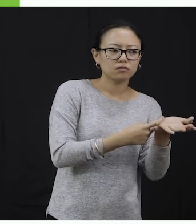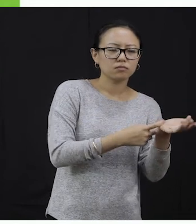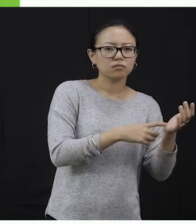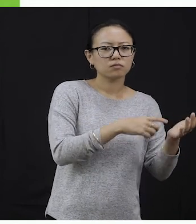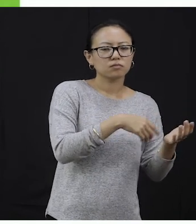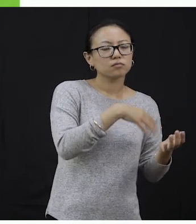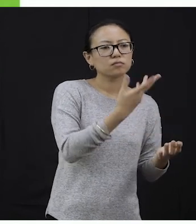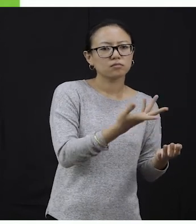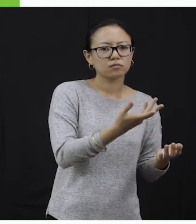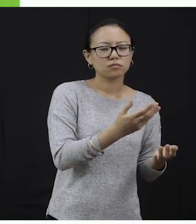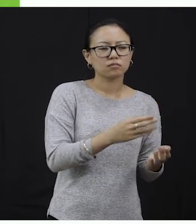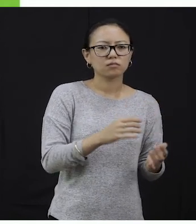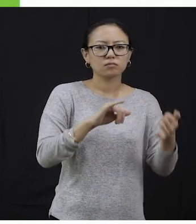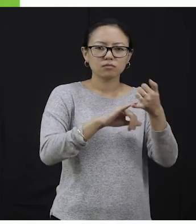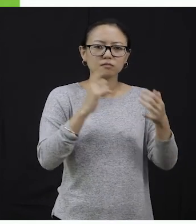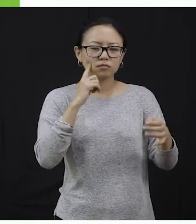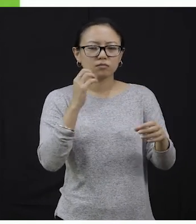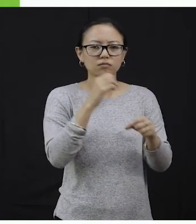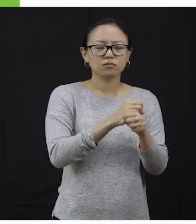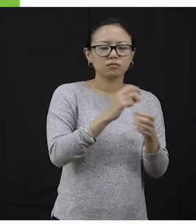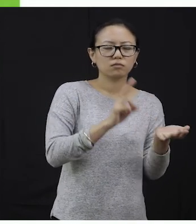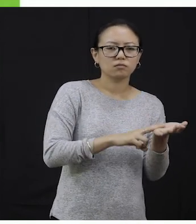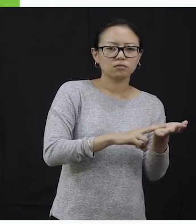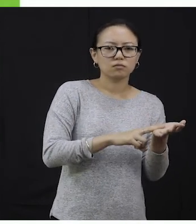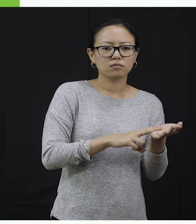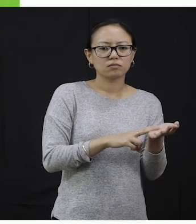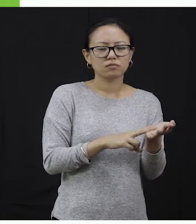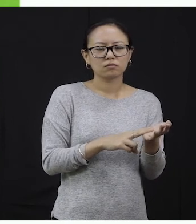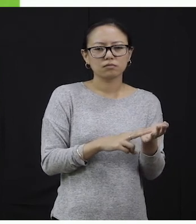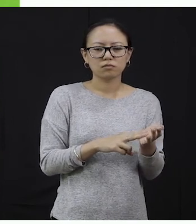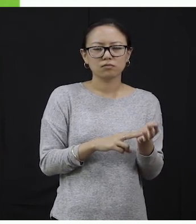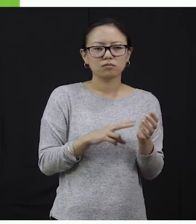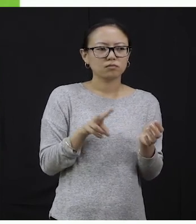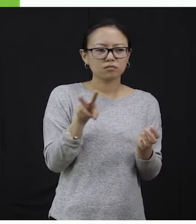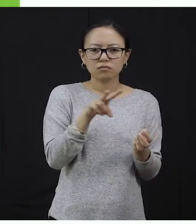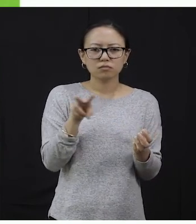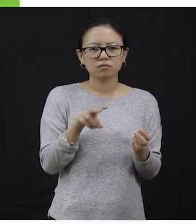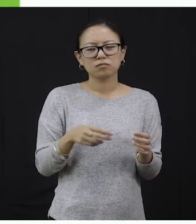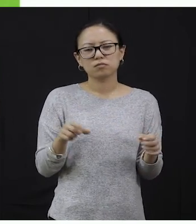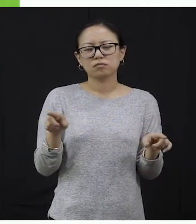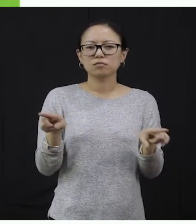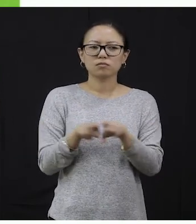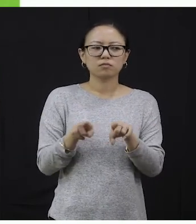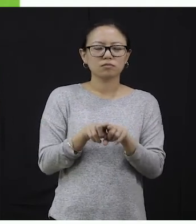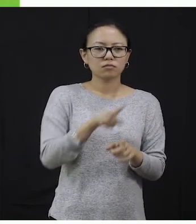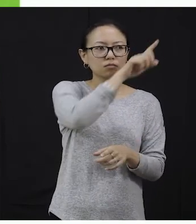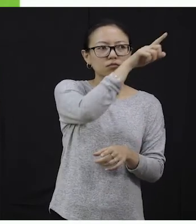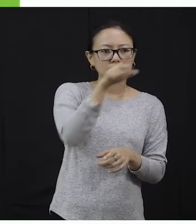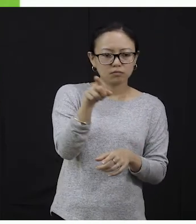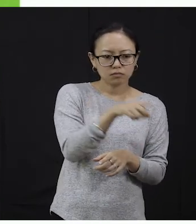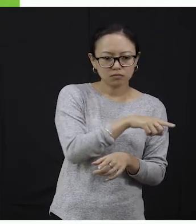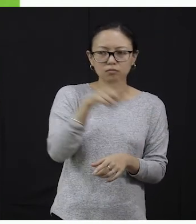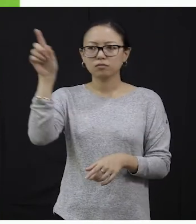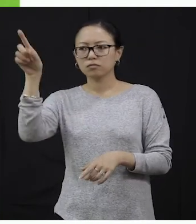greater than sign also look like an L. So if it is look like an L, we read as less than. But